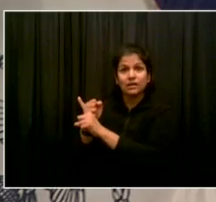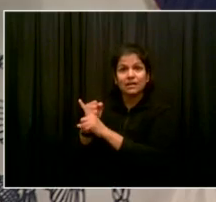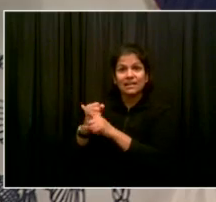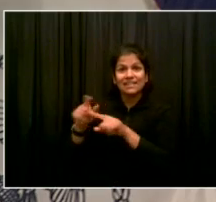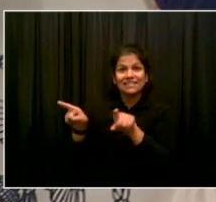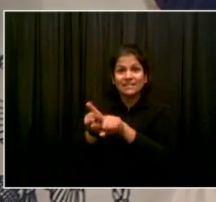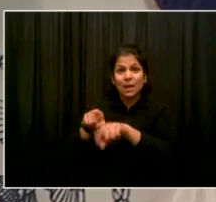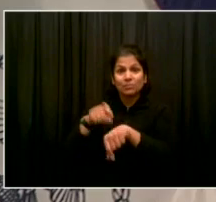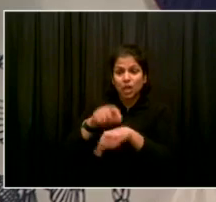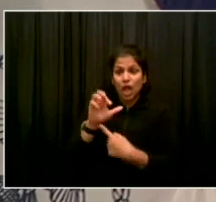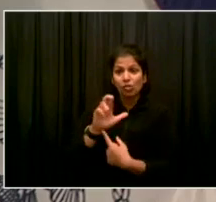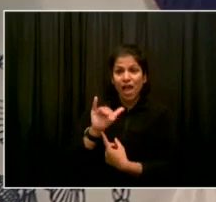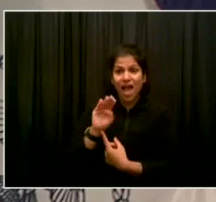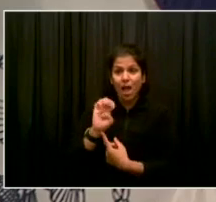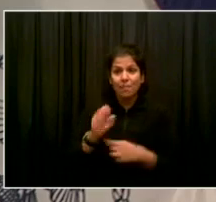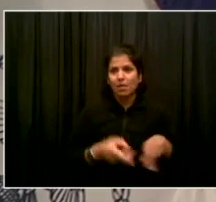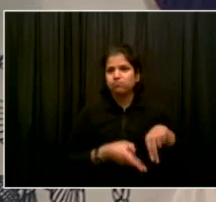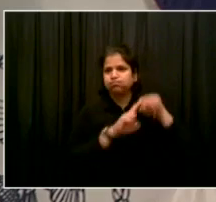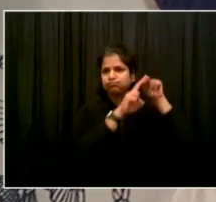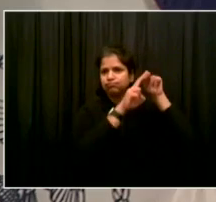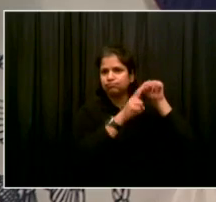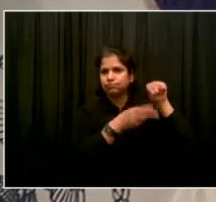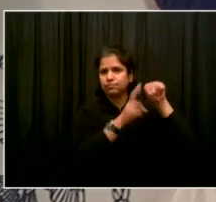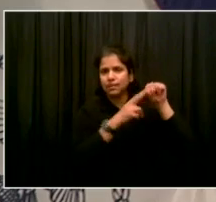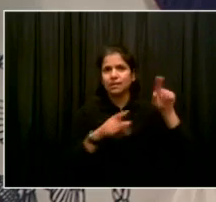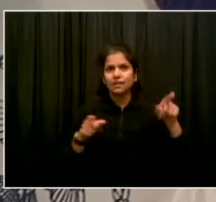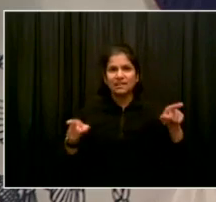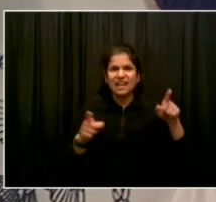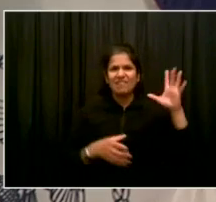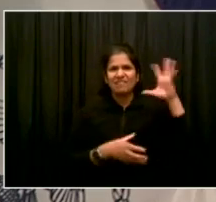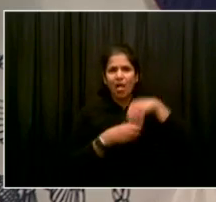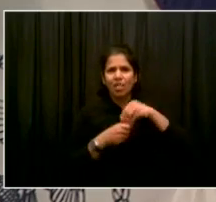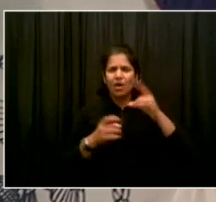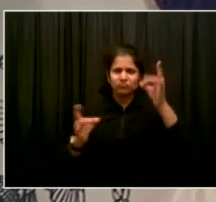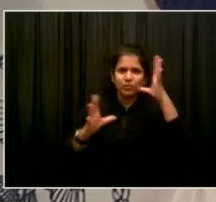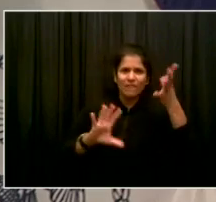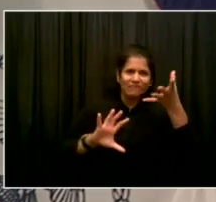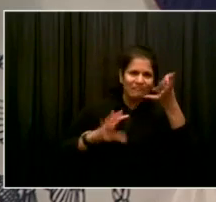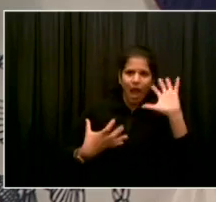crimes. The problem of anti-Semitism